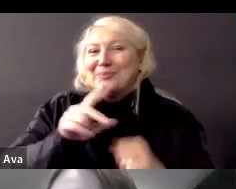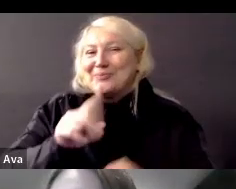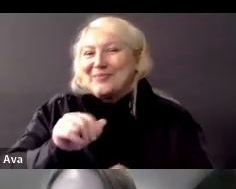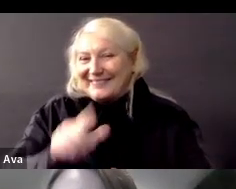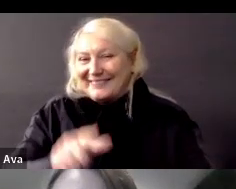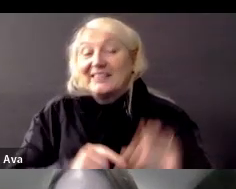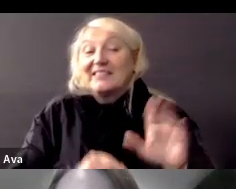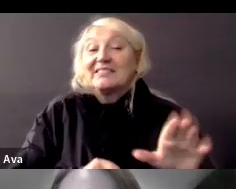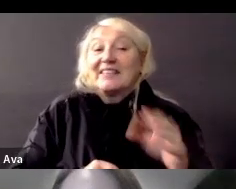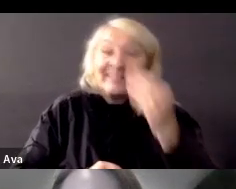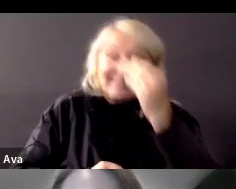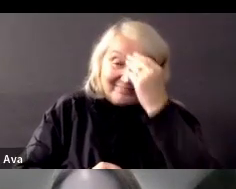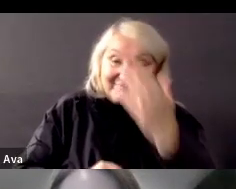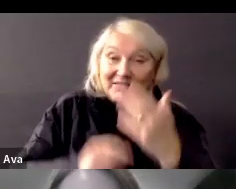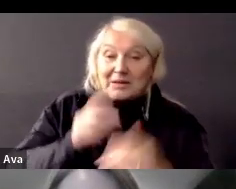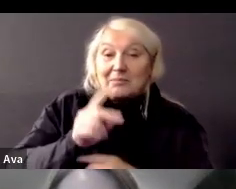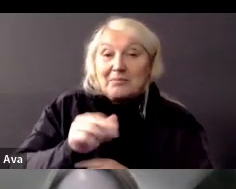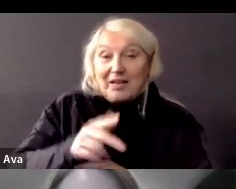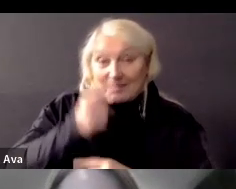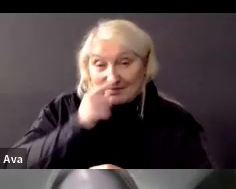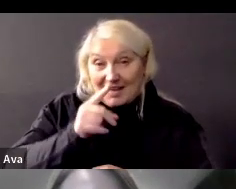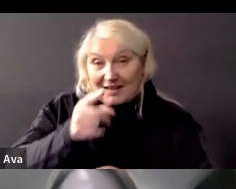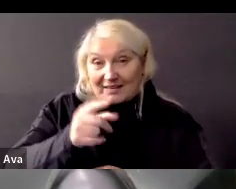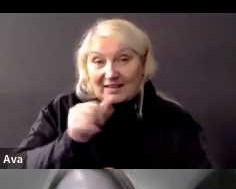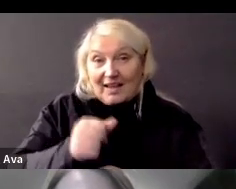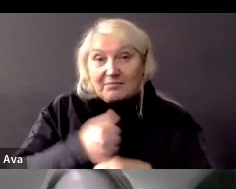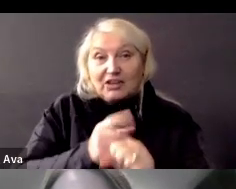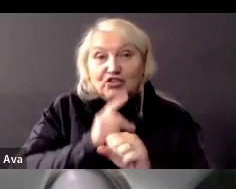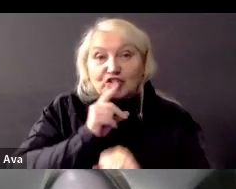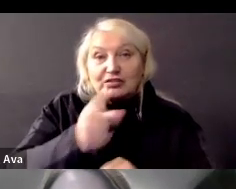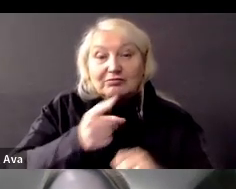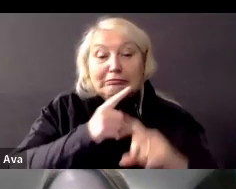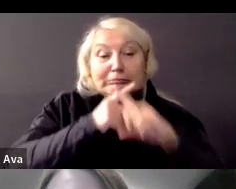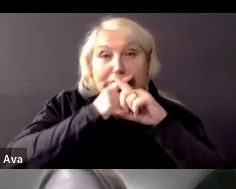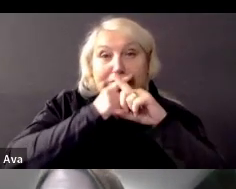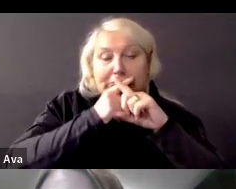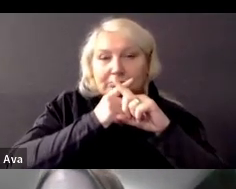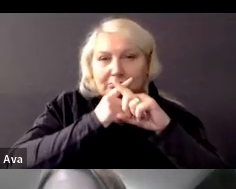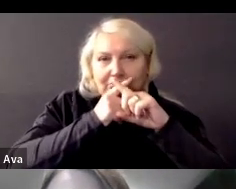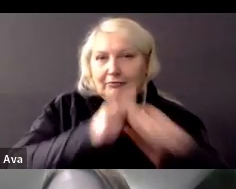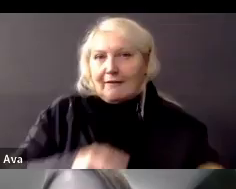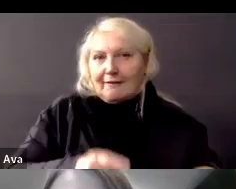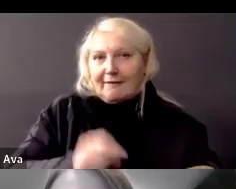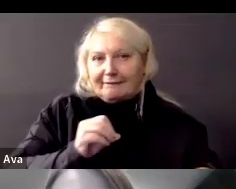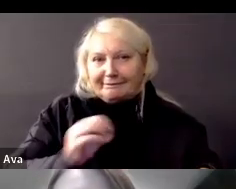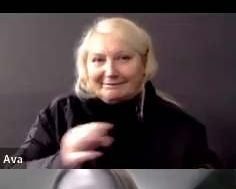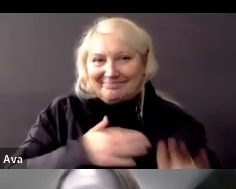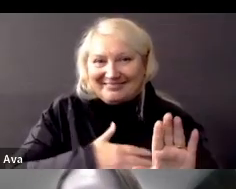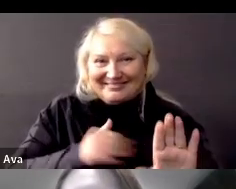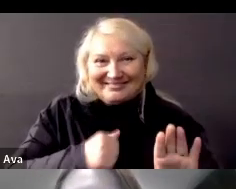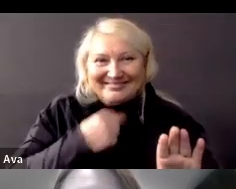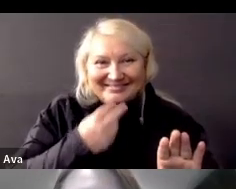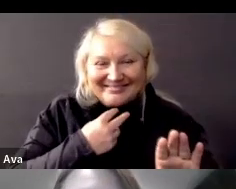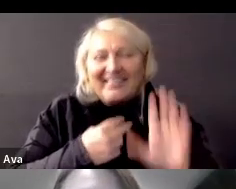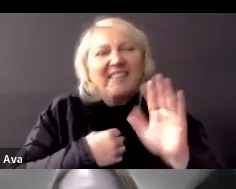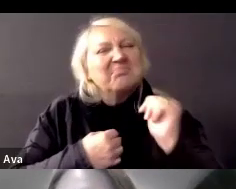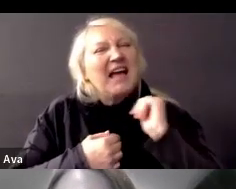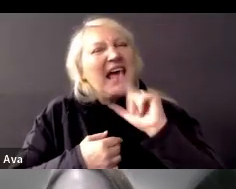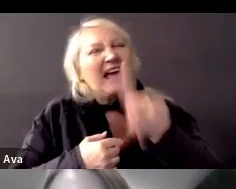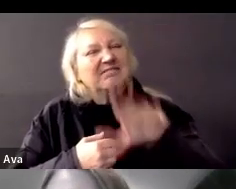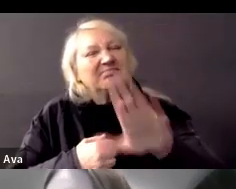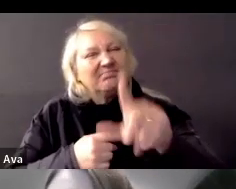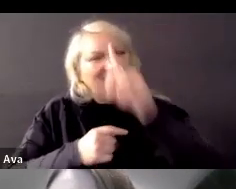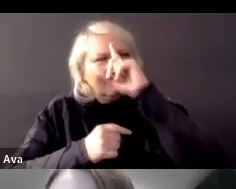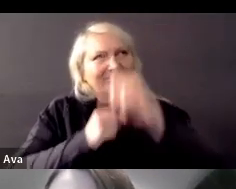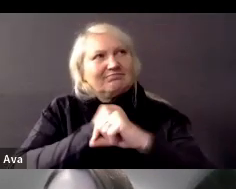Paul, if you don't mind to unmute yourself, please. And we'd like to ask you, what does human rights mean to